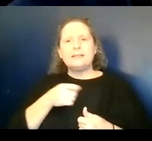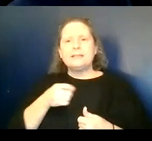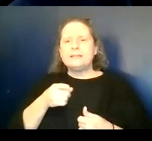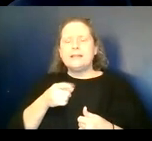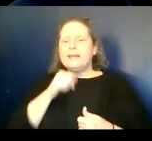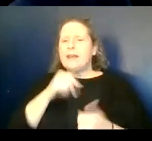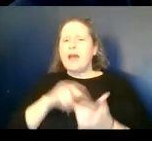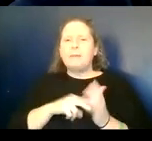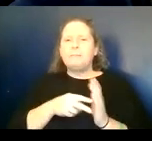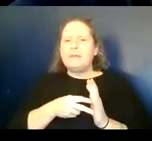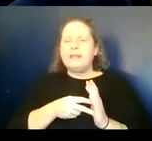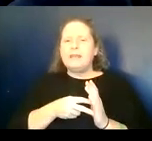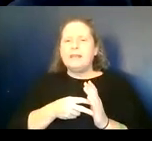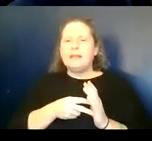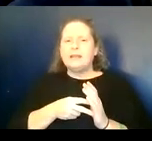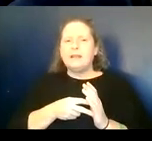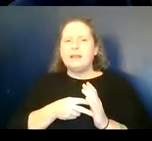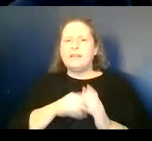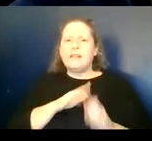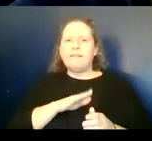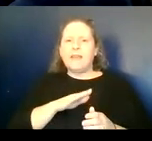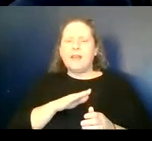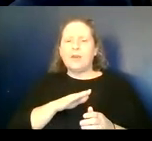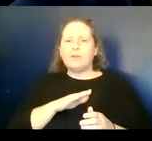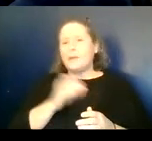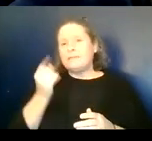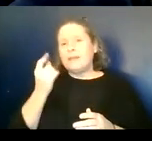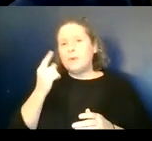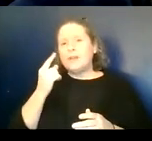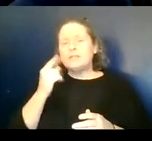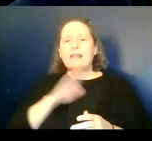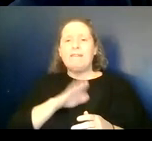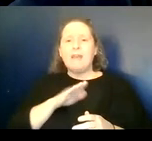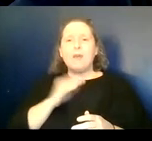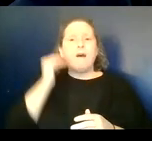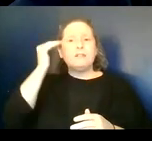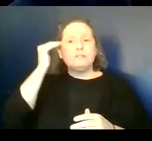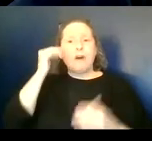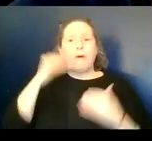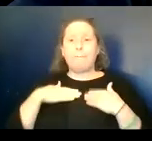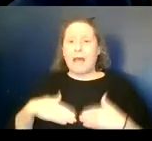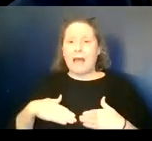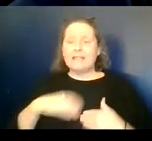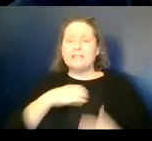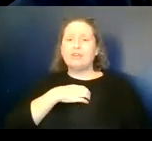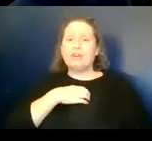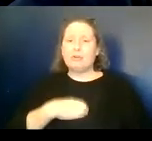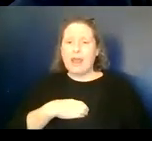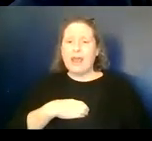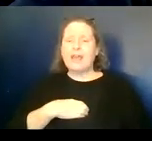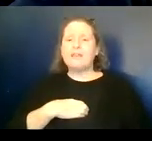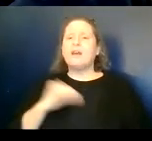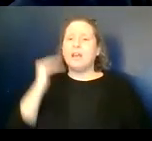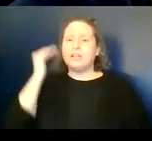that adult bodies crave adult things, right? Human sexuality is embedded into